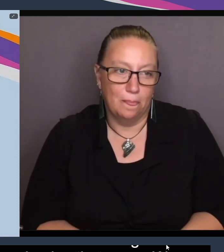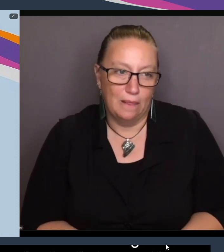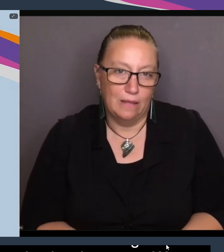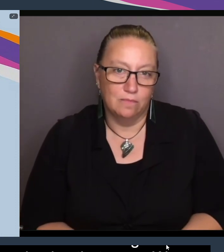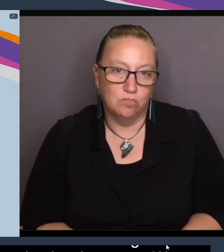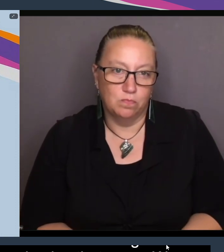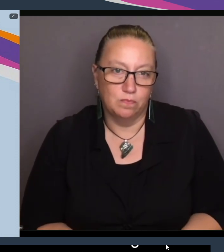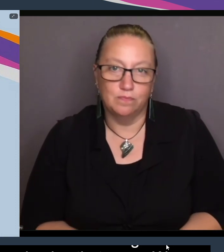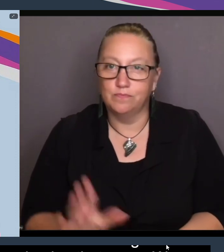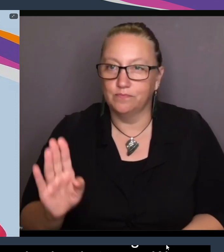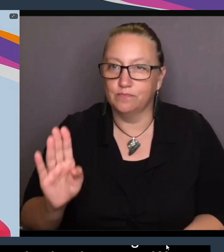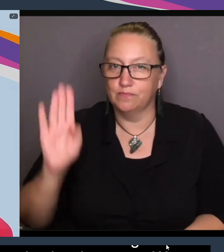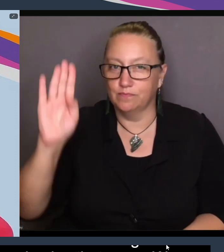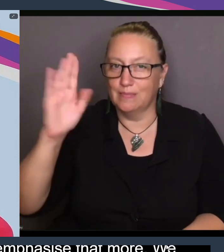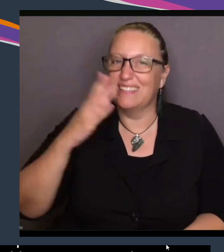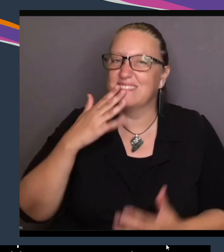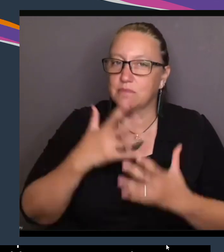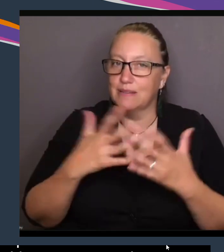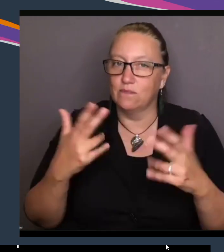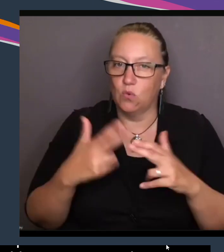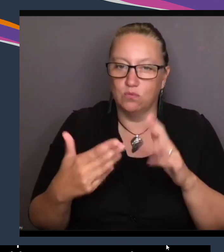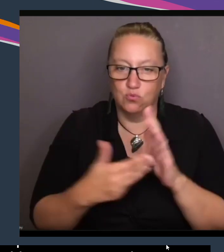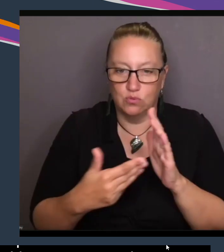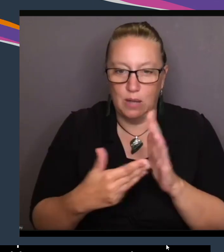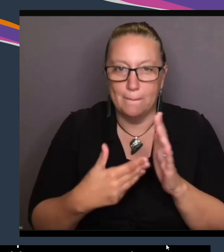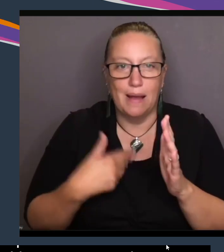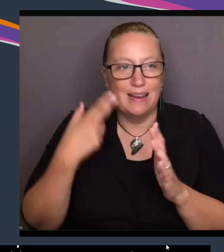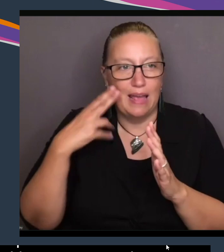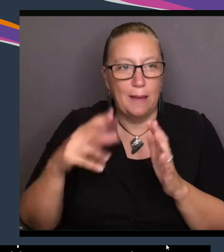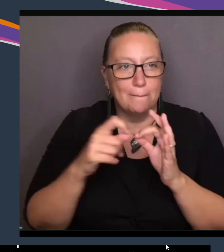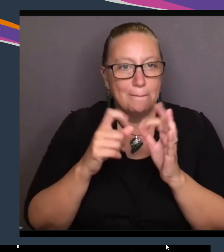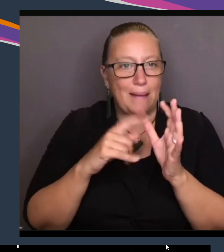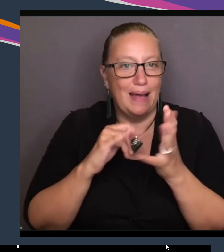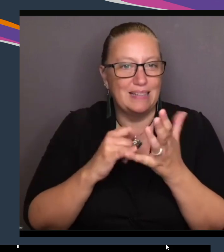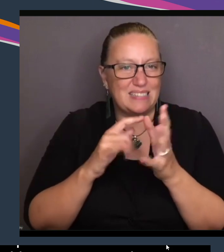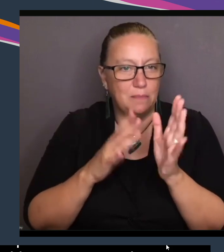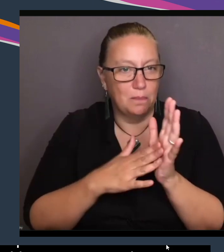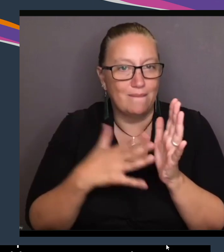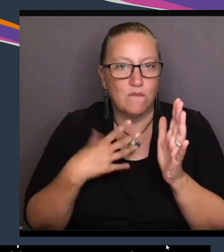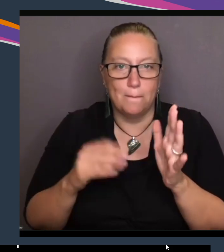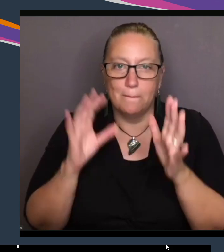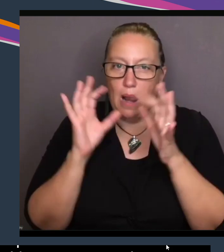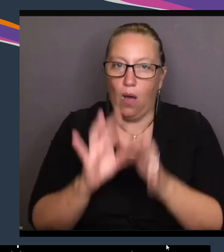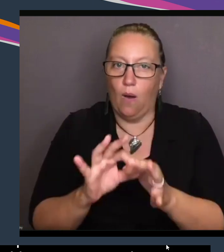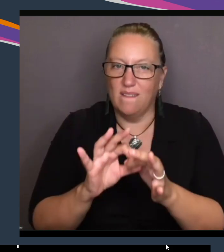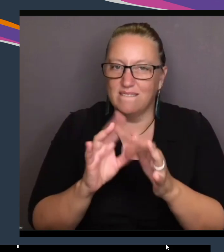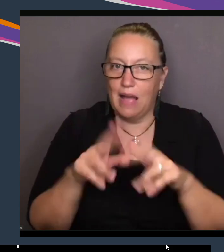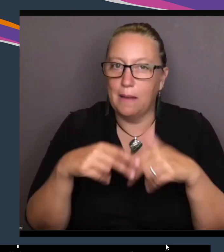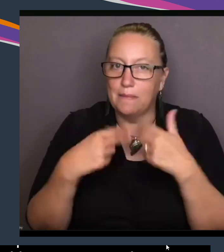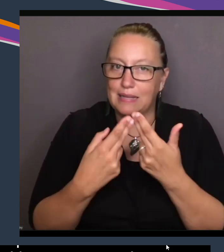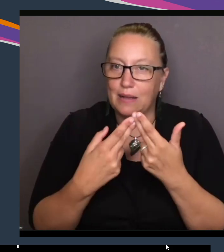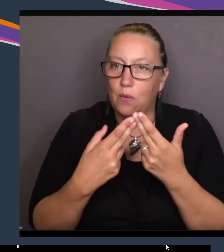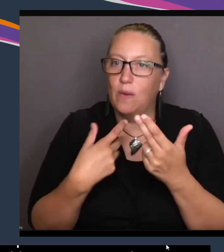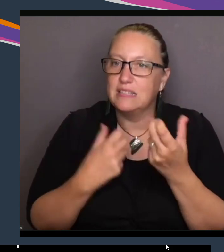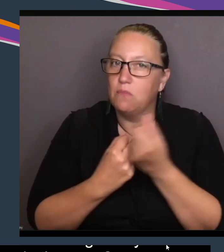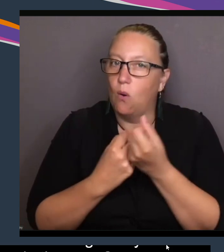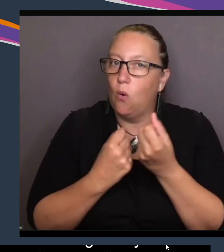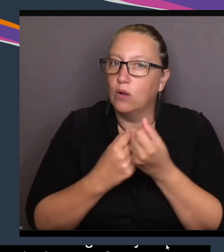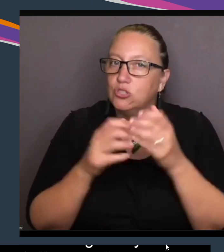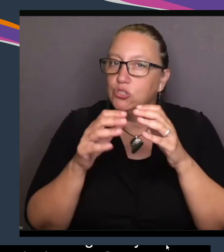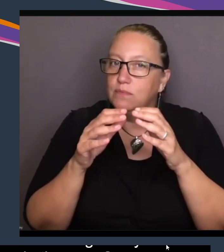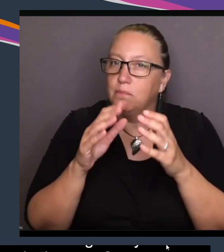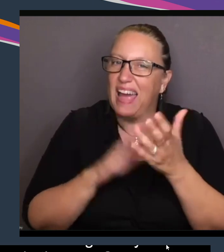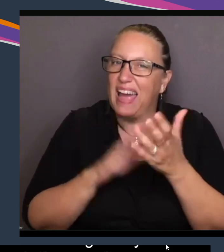Thank you very much for today. My name is Bassem from Belongside Families. We support parents of kids with disabilities. One